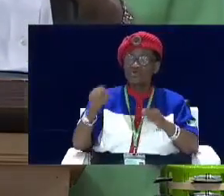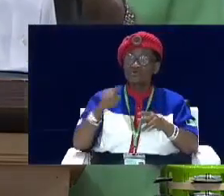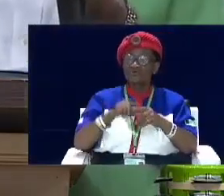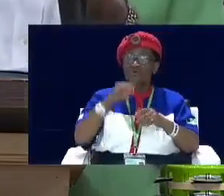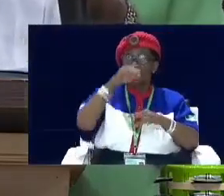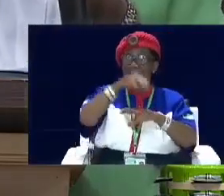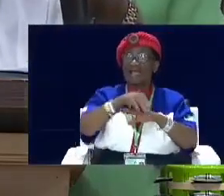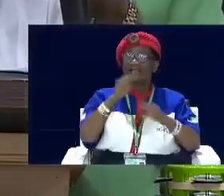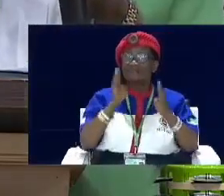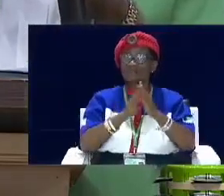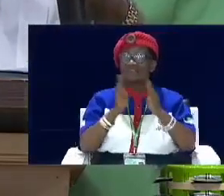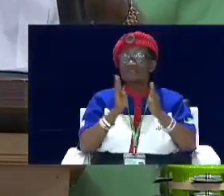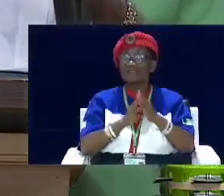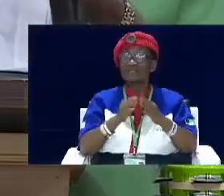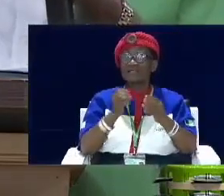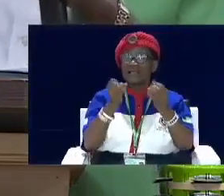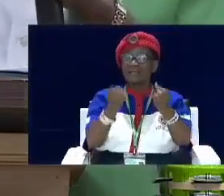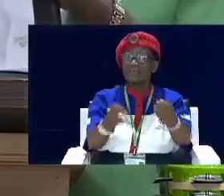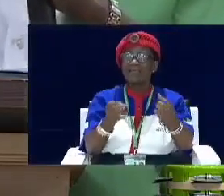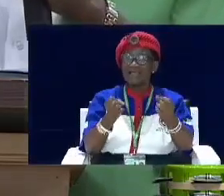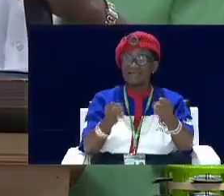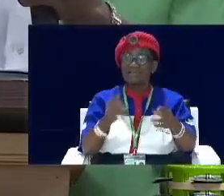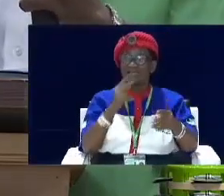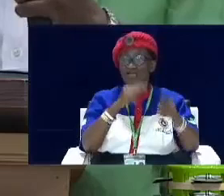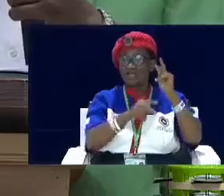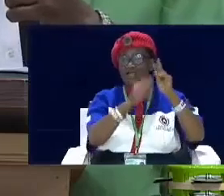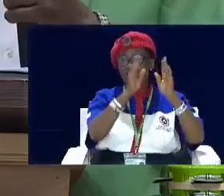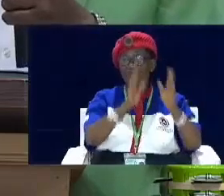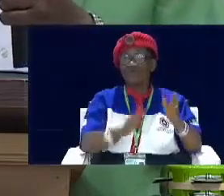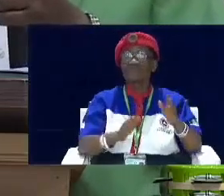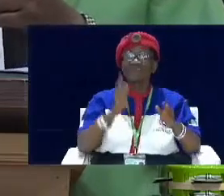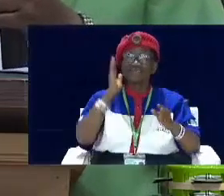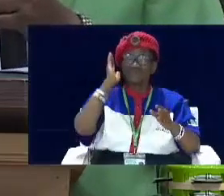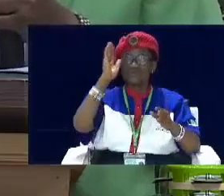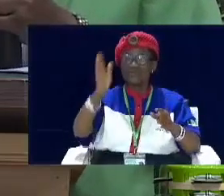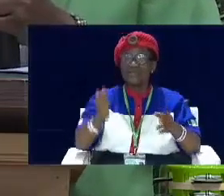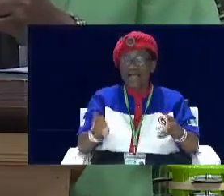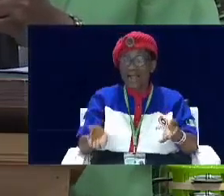meeting, many prophets will arise among